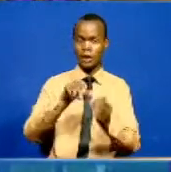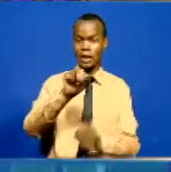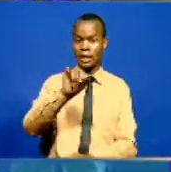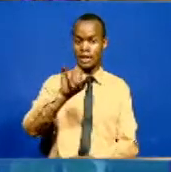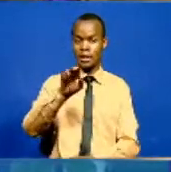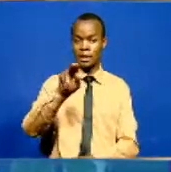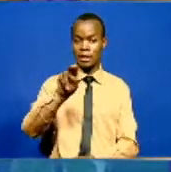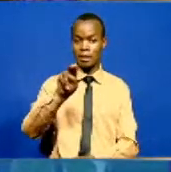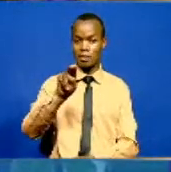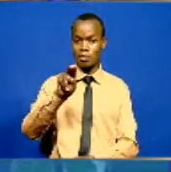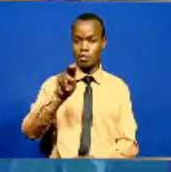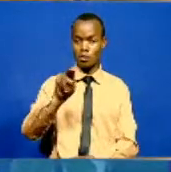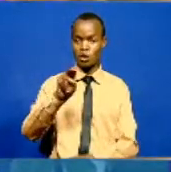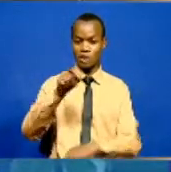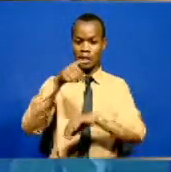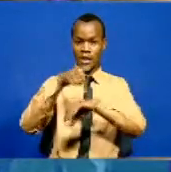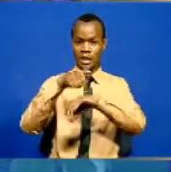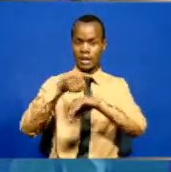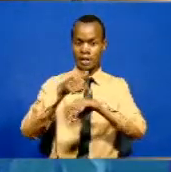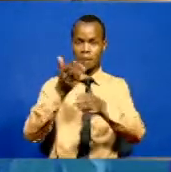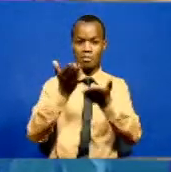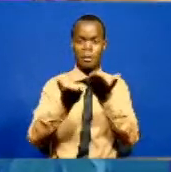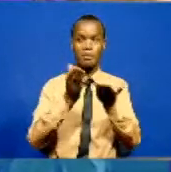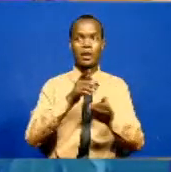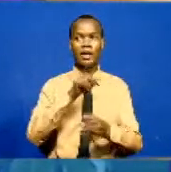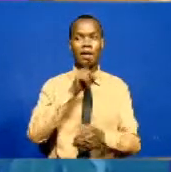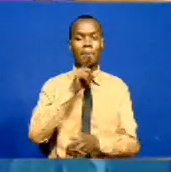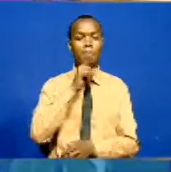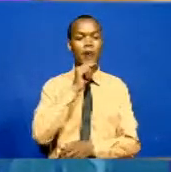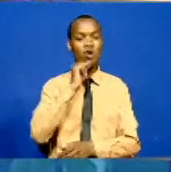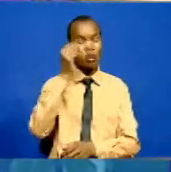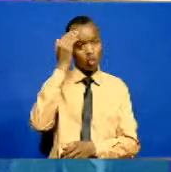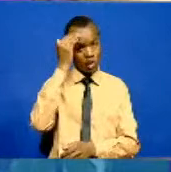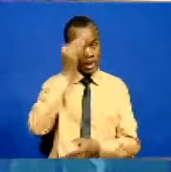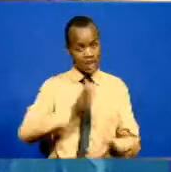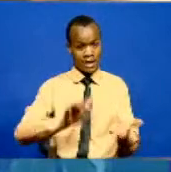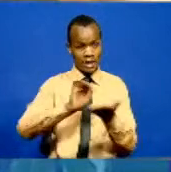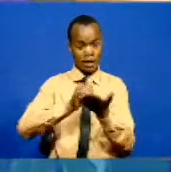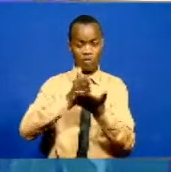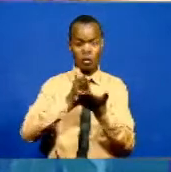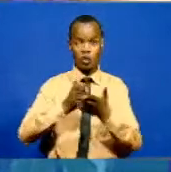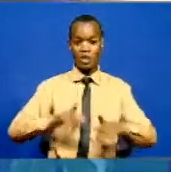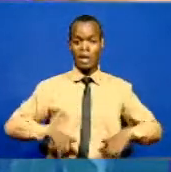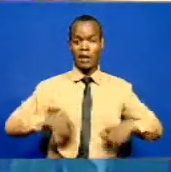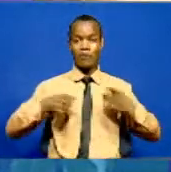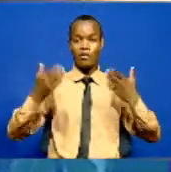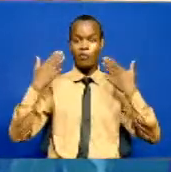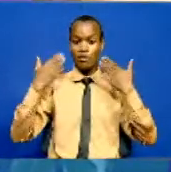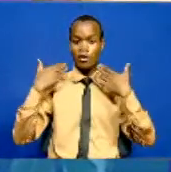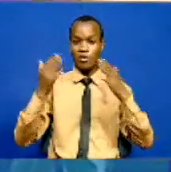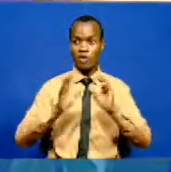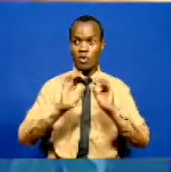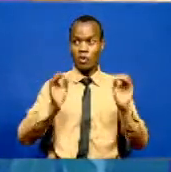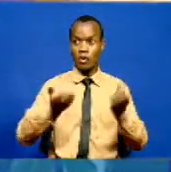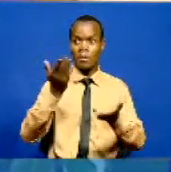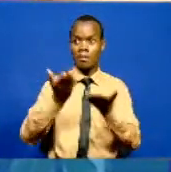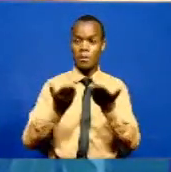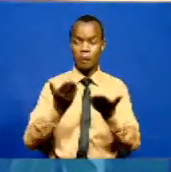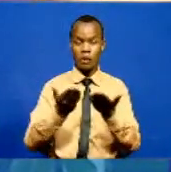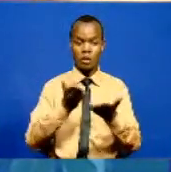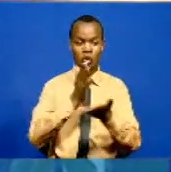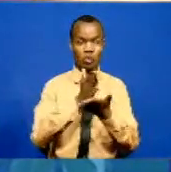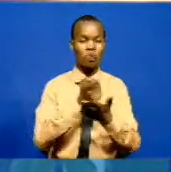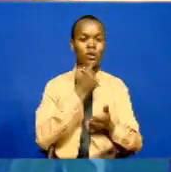when he came to a point as a man knowing I may not live for long, he may have said something to you,